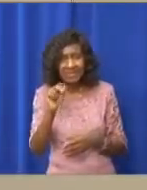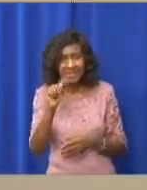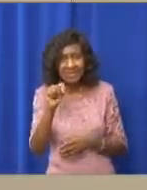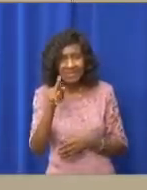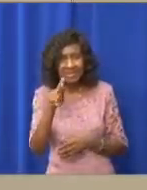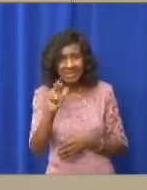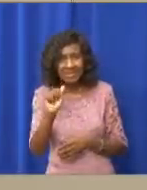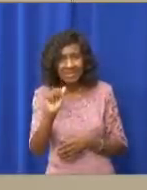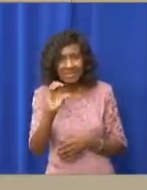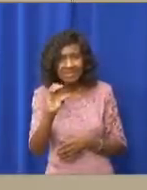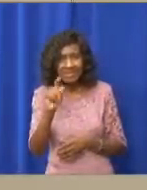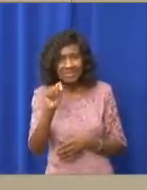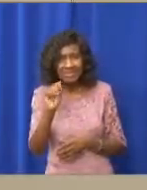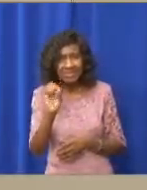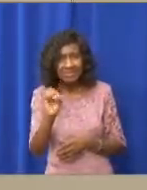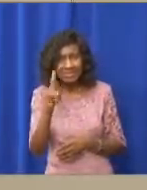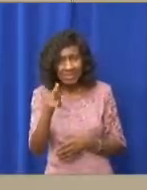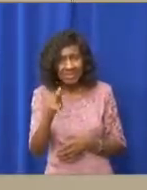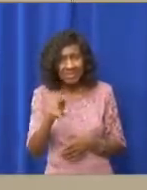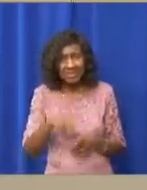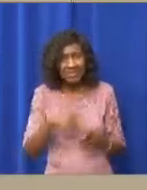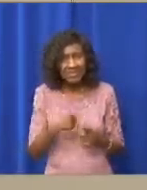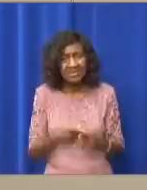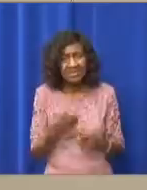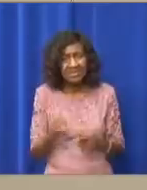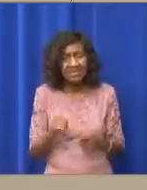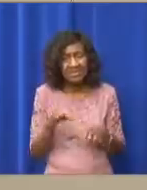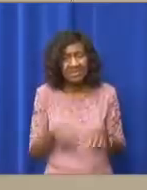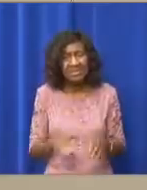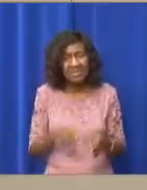in a better position to be able to pay subs.